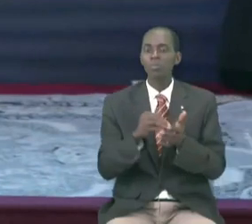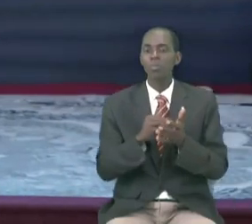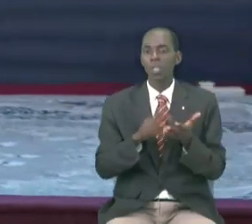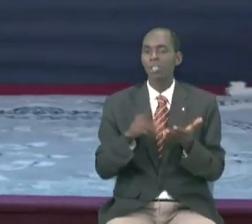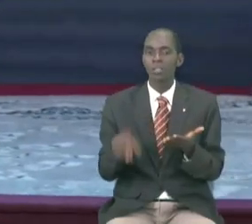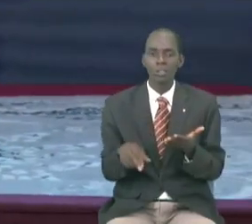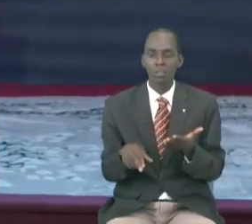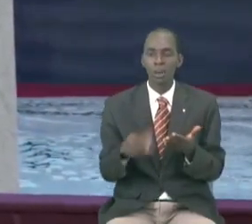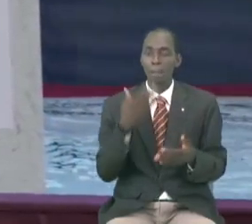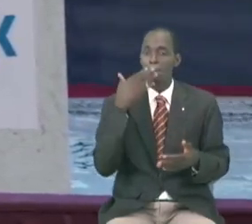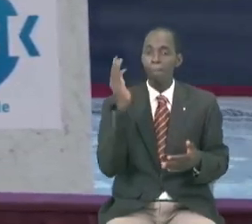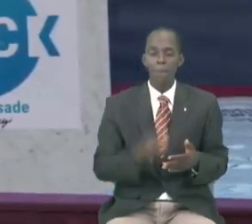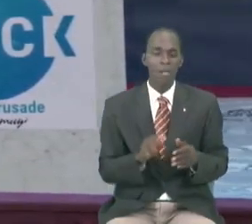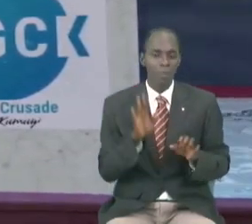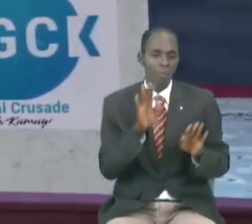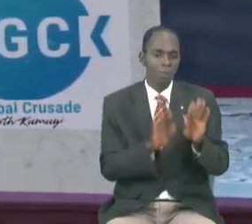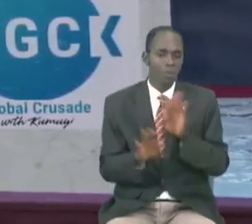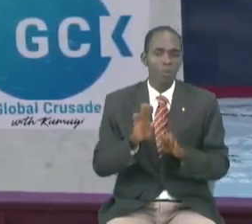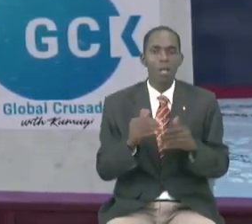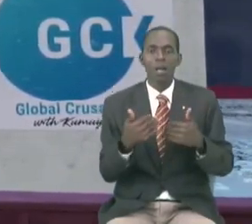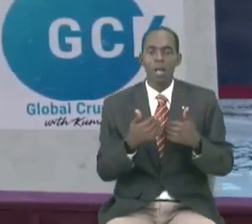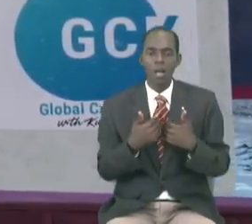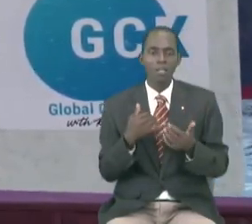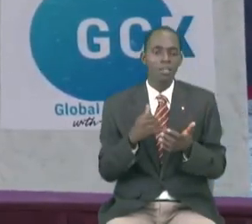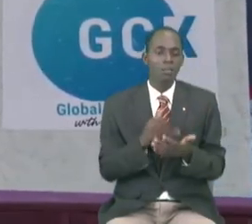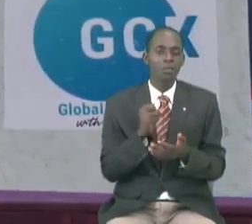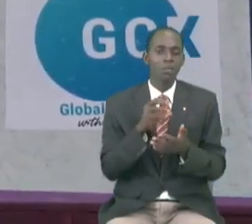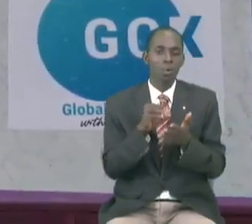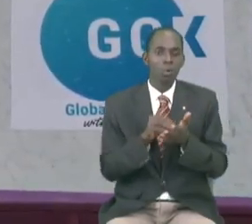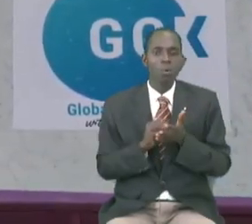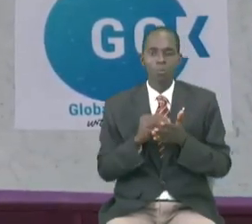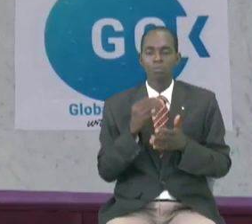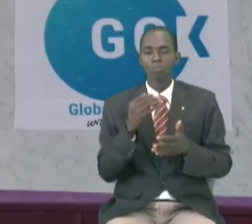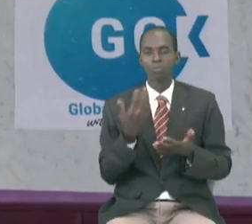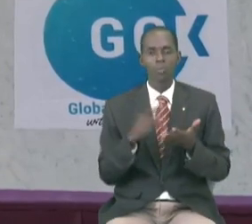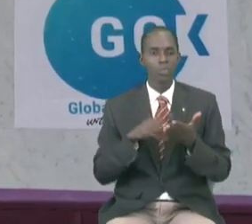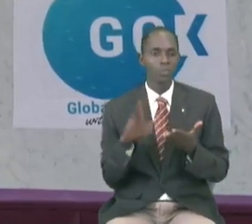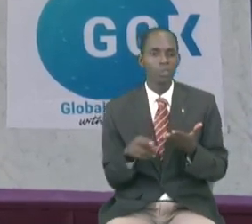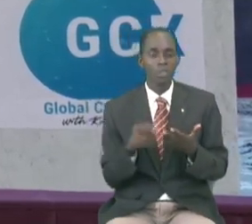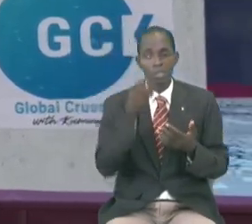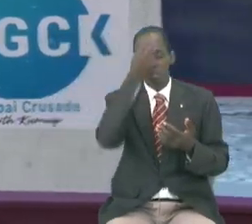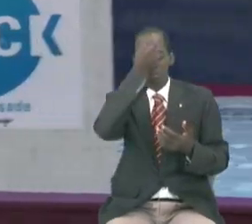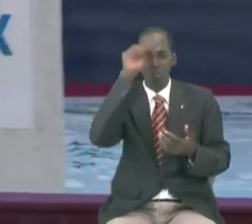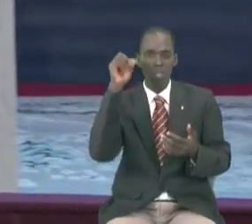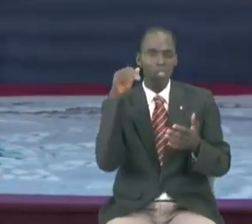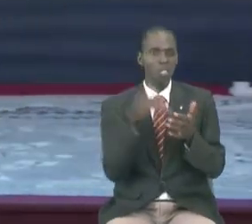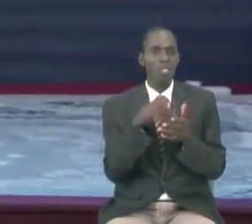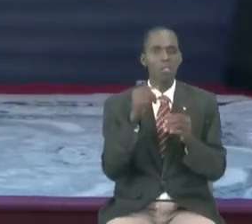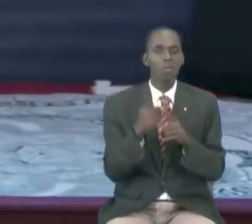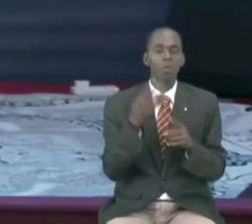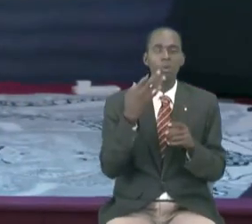against the word, the way, the will of God has its consequence. We're coming to chapter